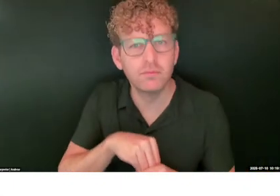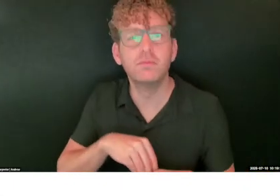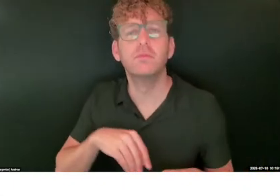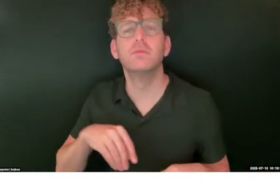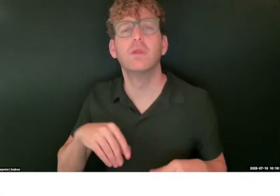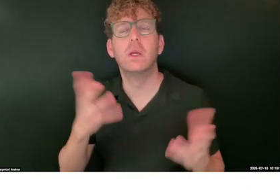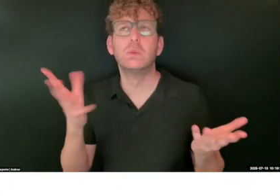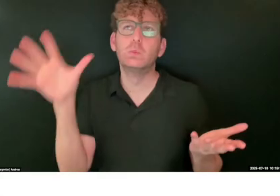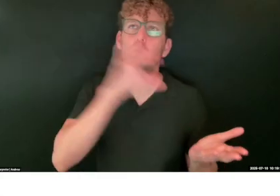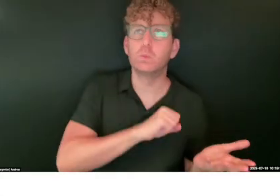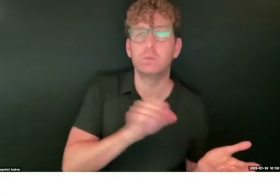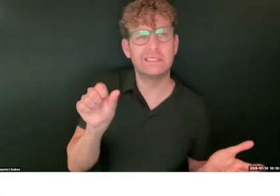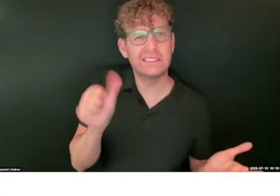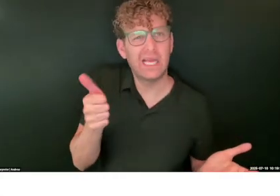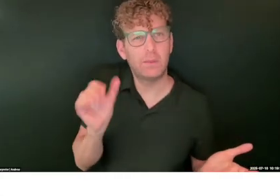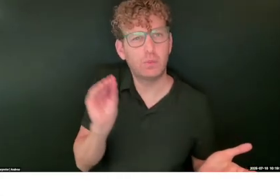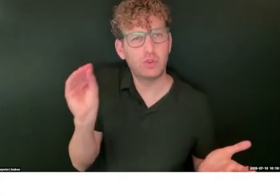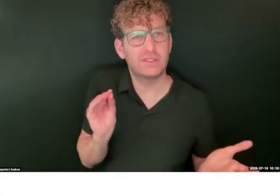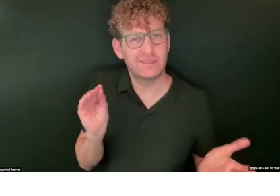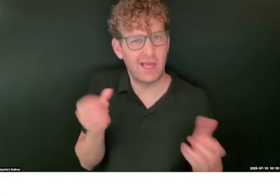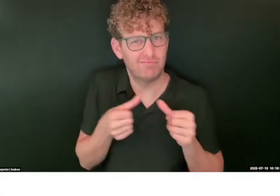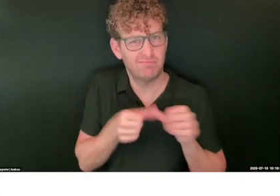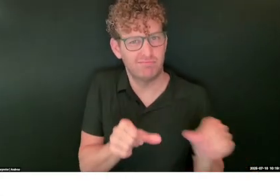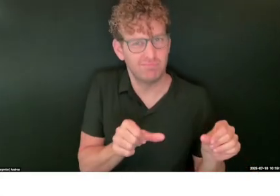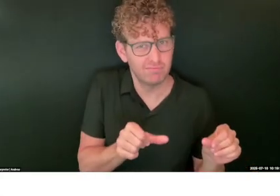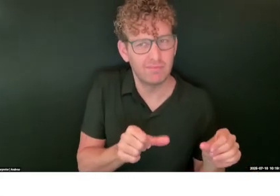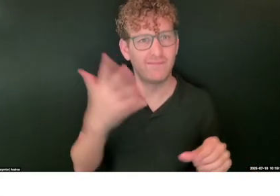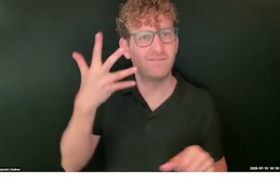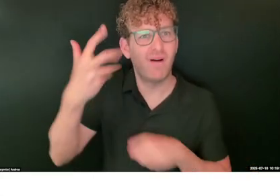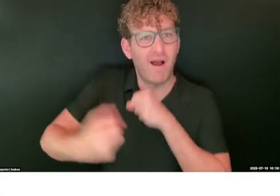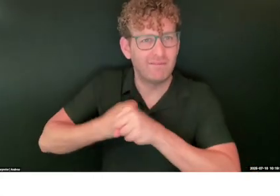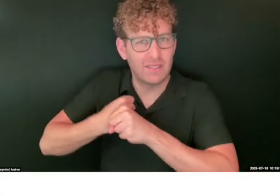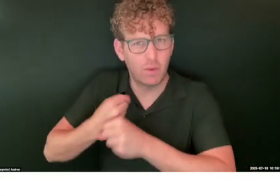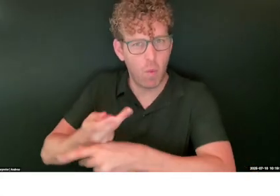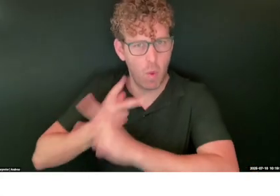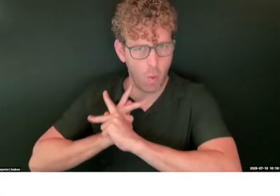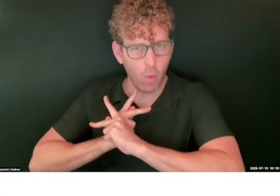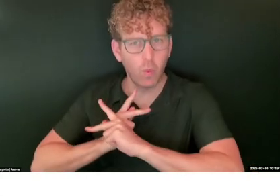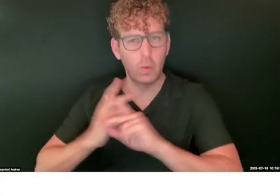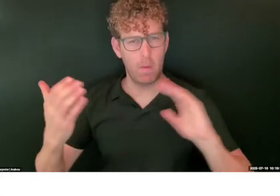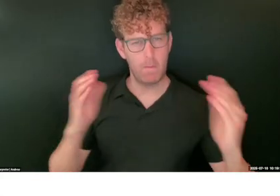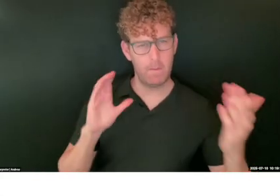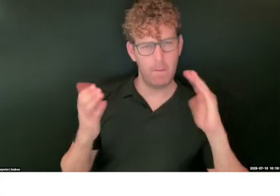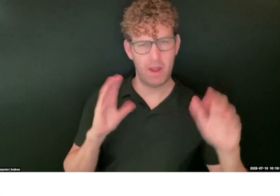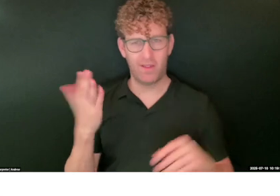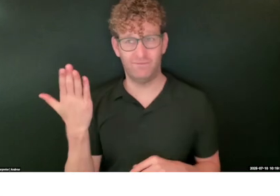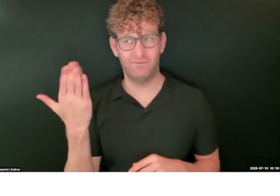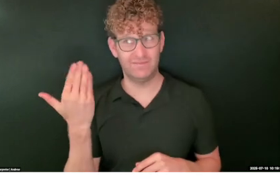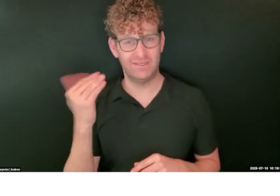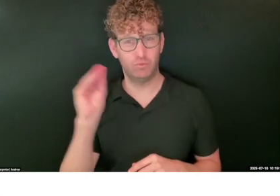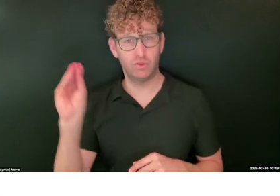loan. And we're looking to compare that to 15% of a household's monthly income. We do adjust